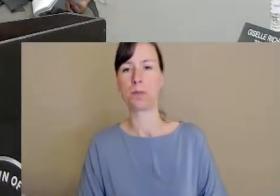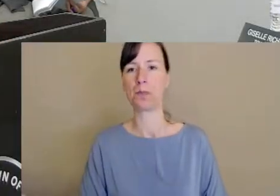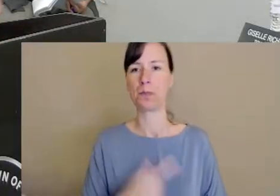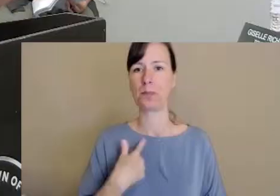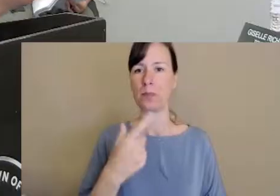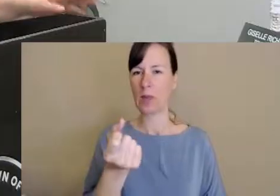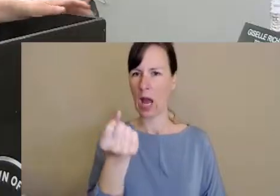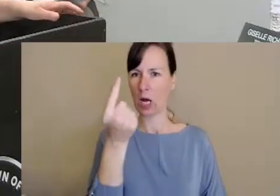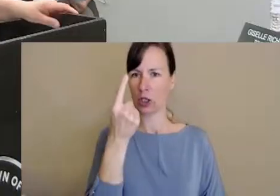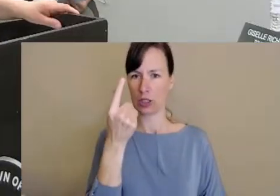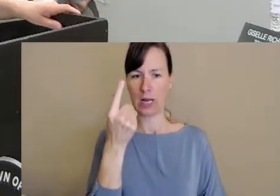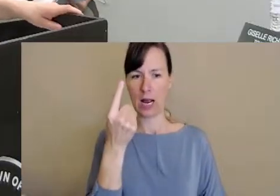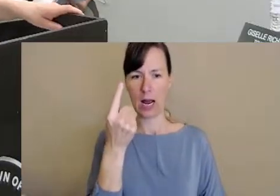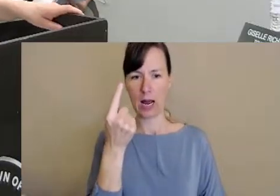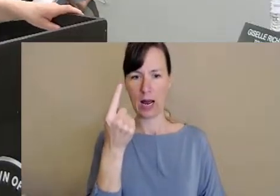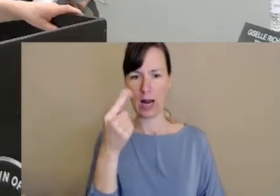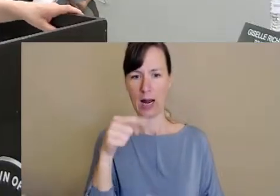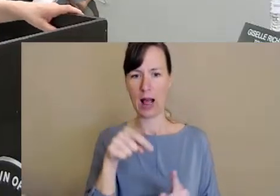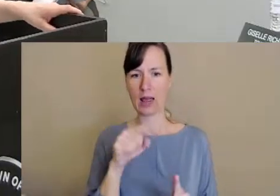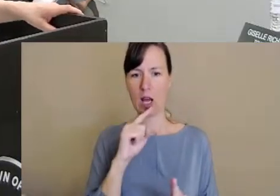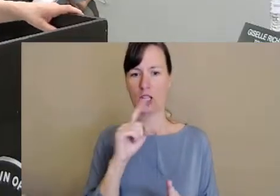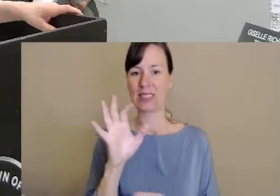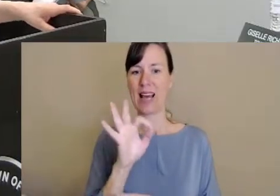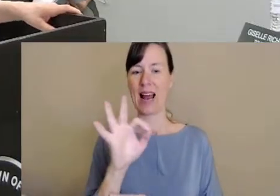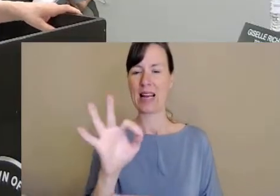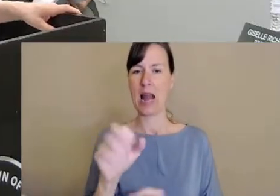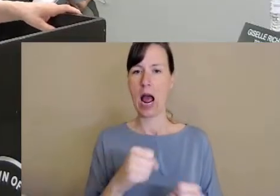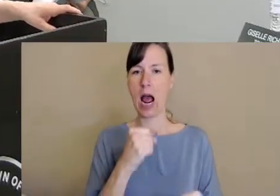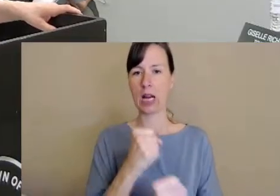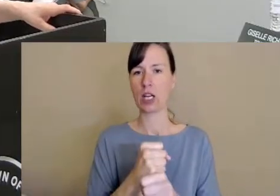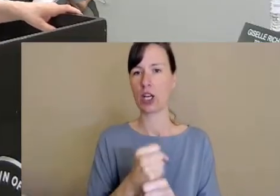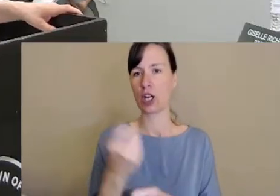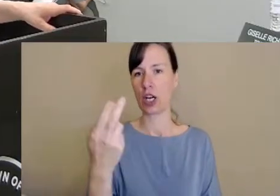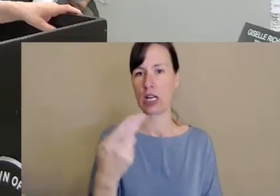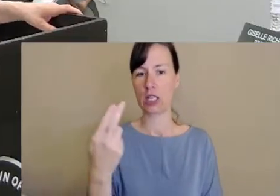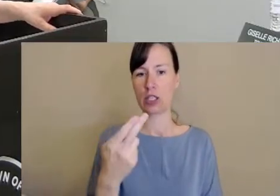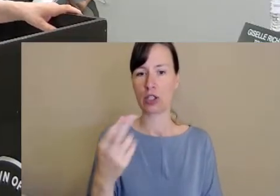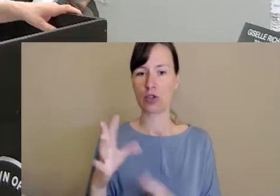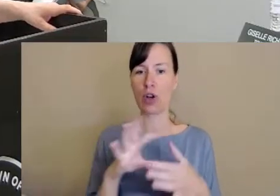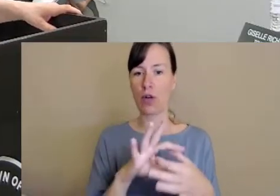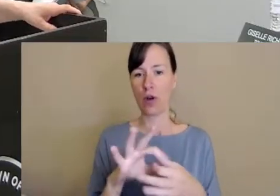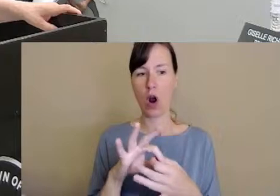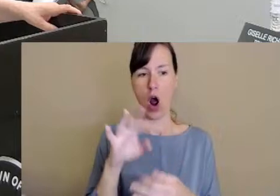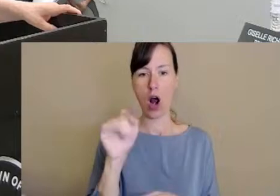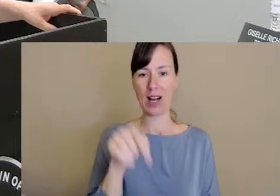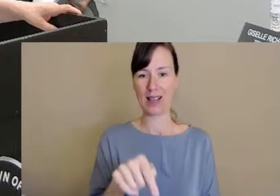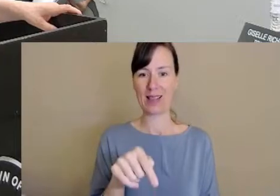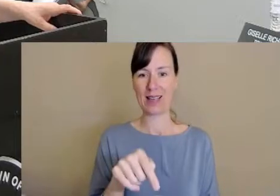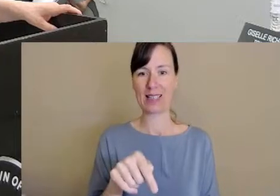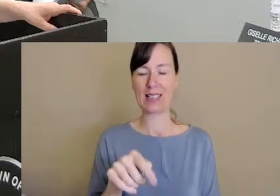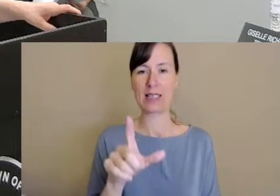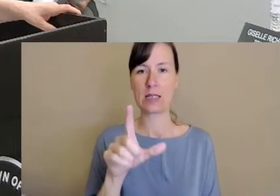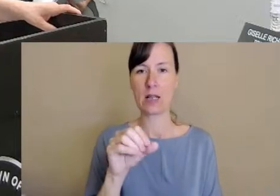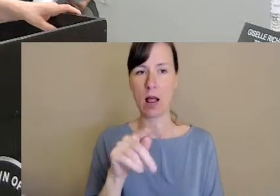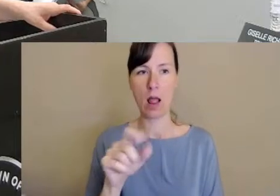a 9-year history regarding the 6 lots. In November